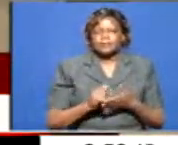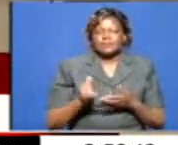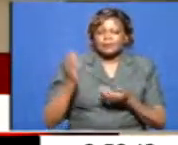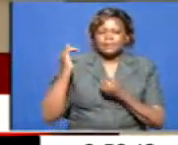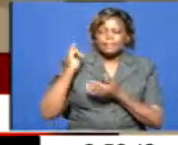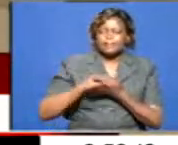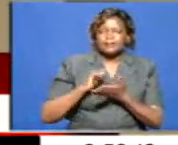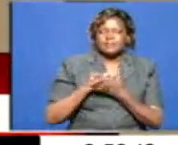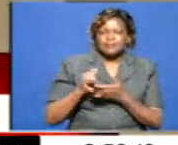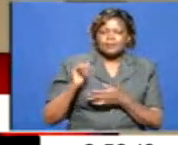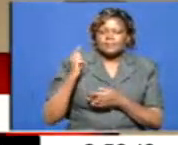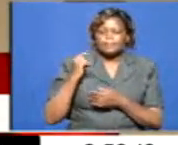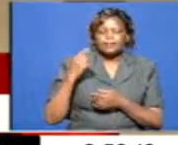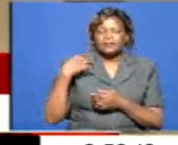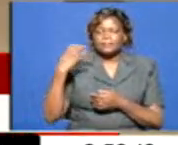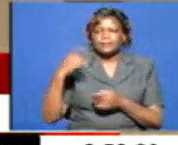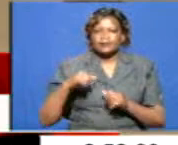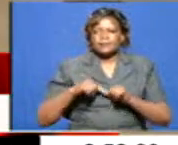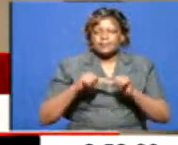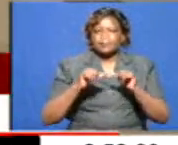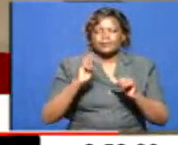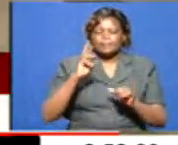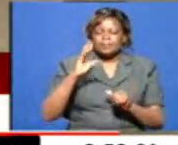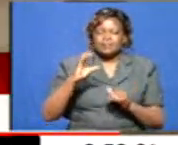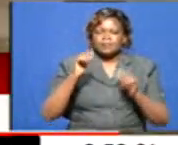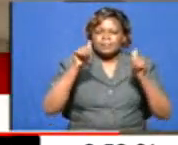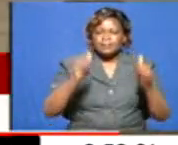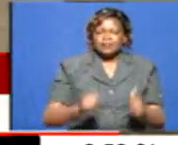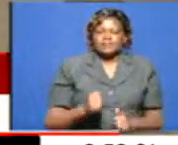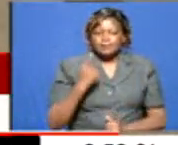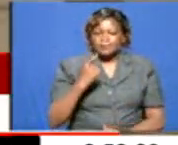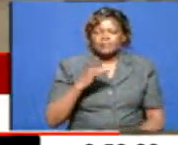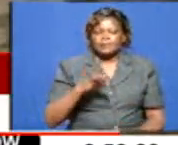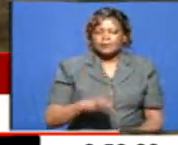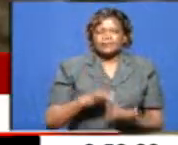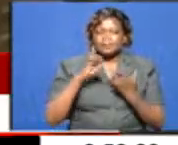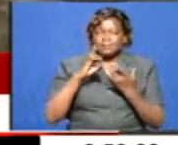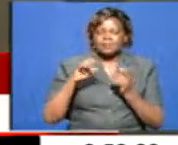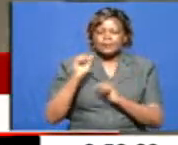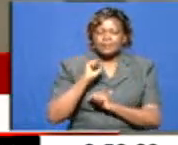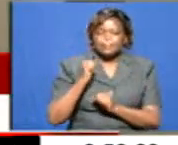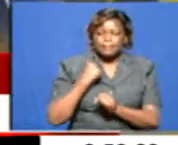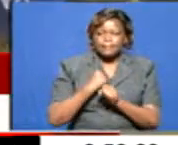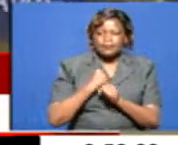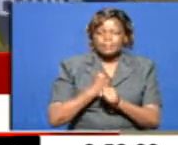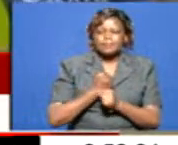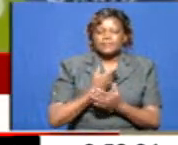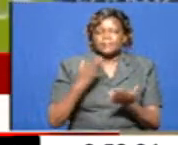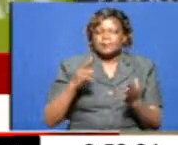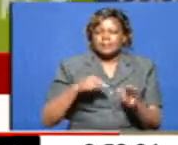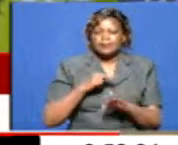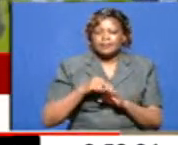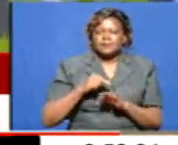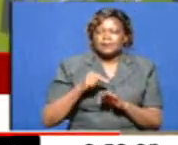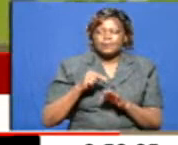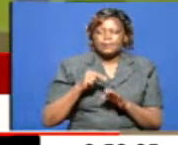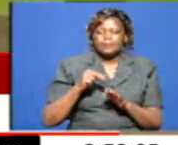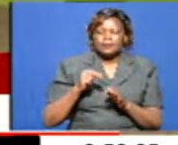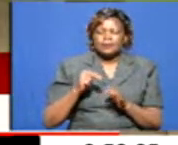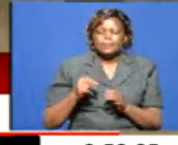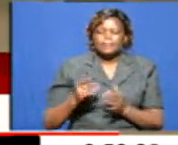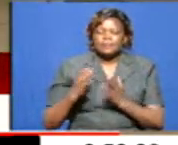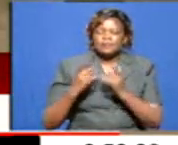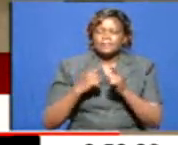in the WRC calendar as it's the only unique rally series held across a national park which will attract